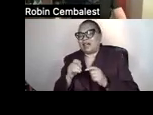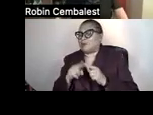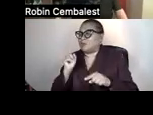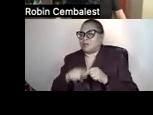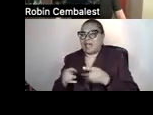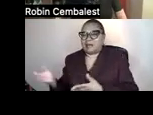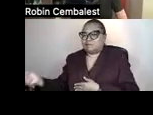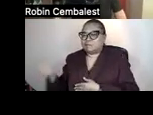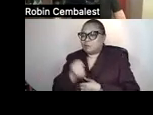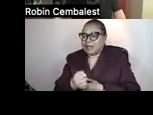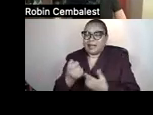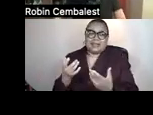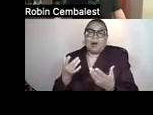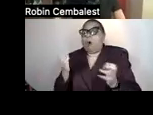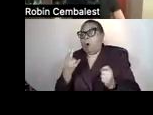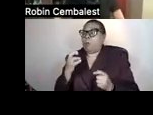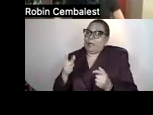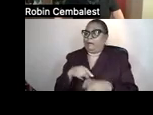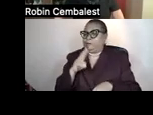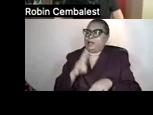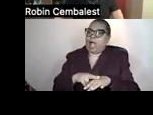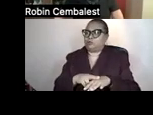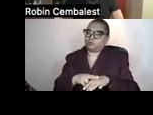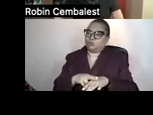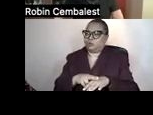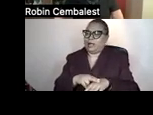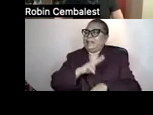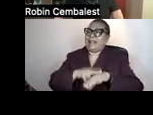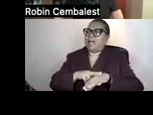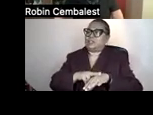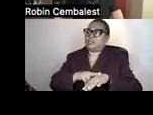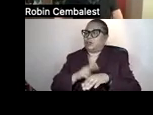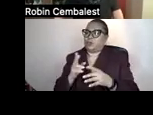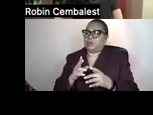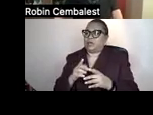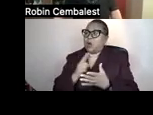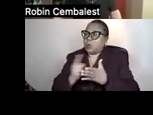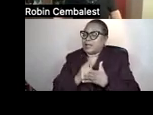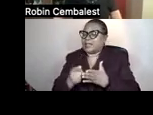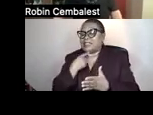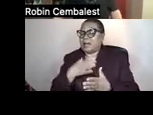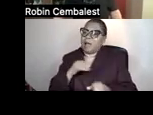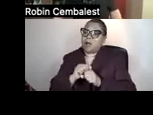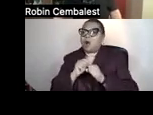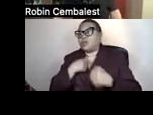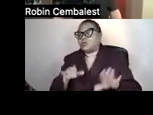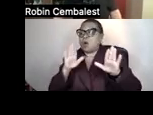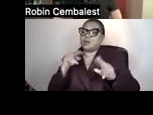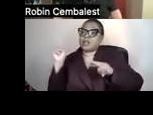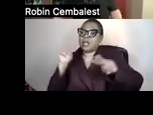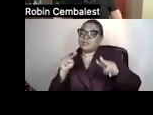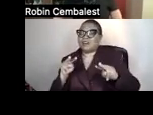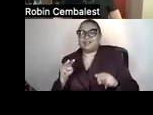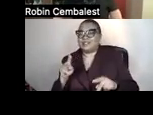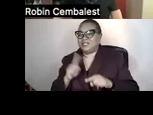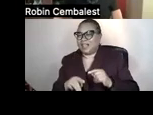bring in necessarily, oh, well, National Absurdism Weekly said my work was wonderfully absurd. Like, we